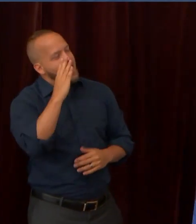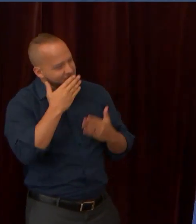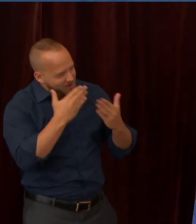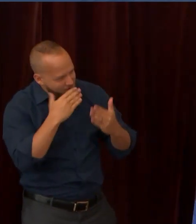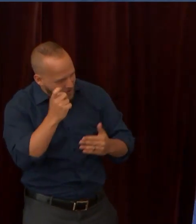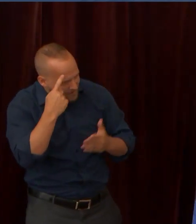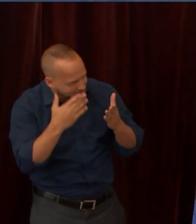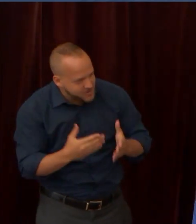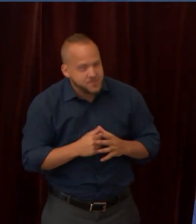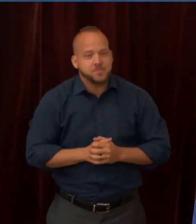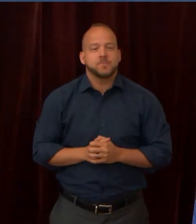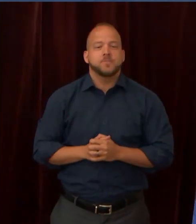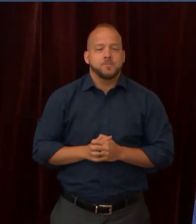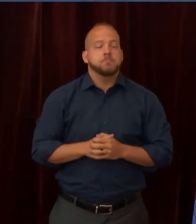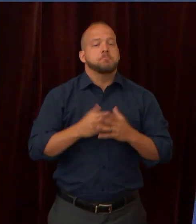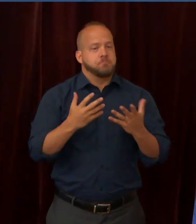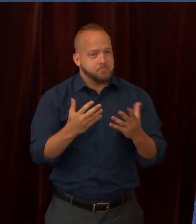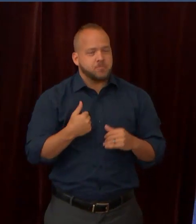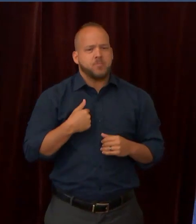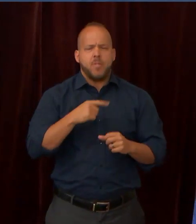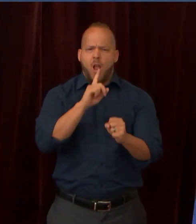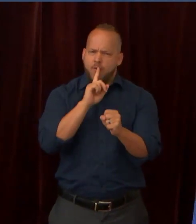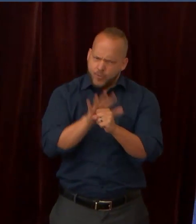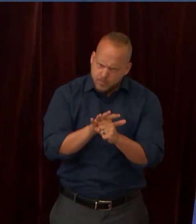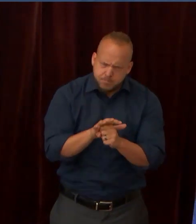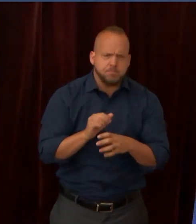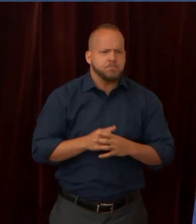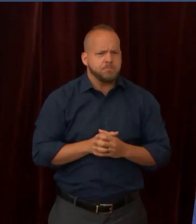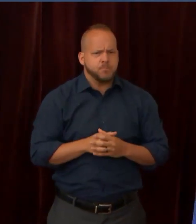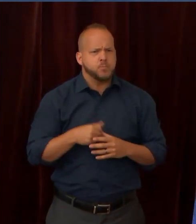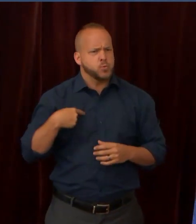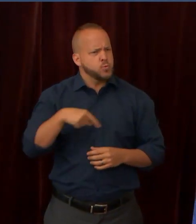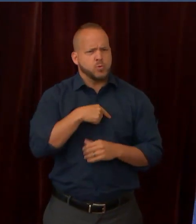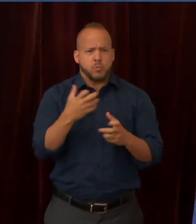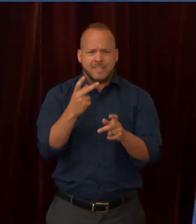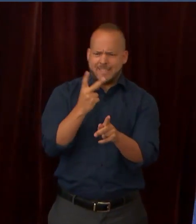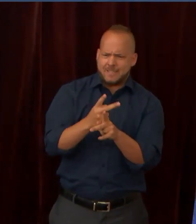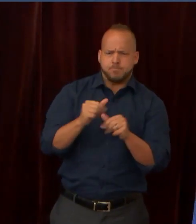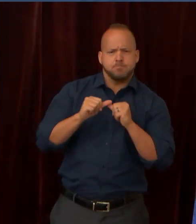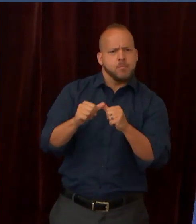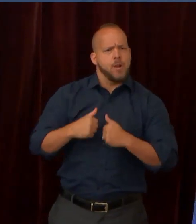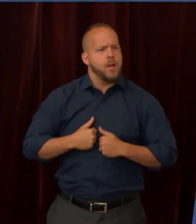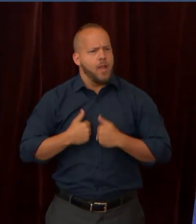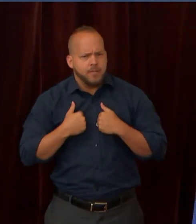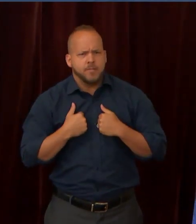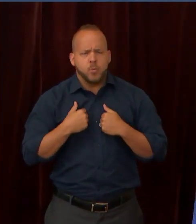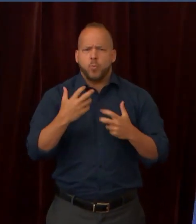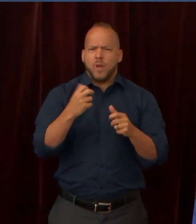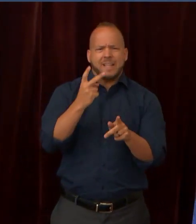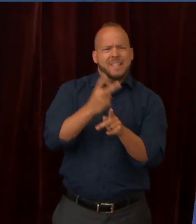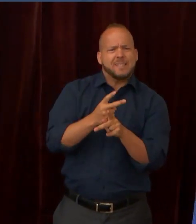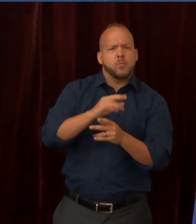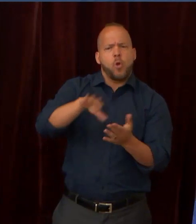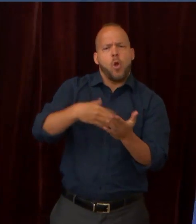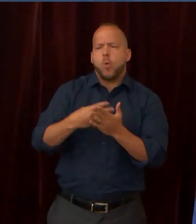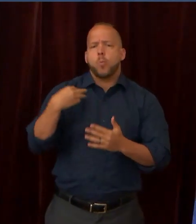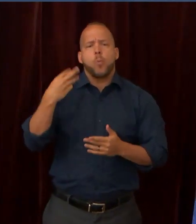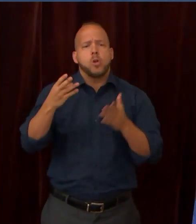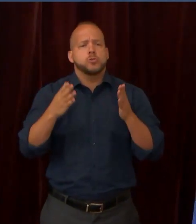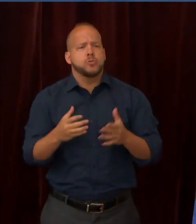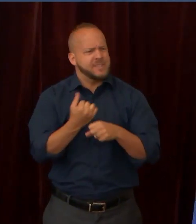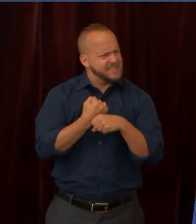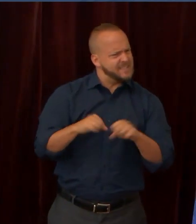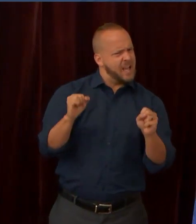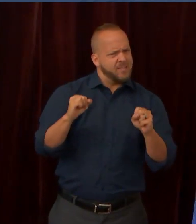dedicated to the preservation of life and sparing no efforts to keep all Washingtonians safe and healthy. You know, one of the things that this pandemic has brought